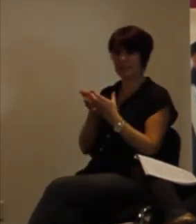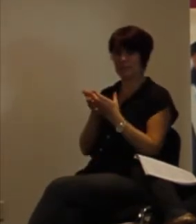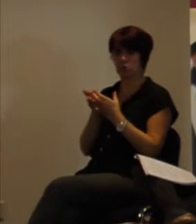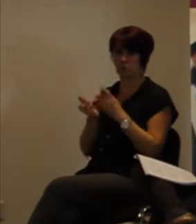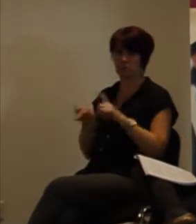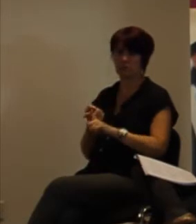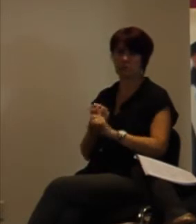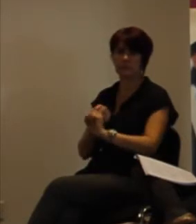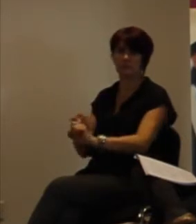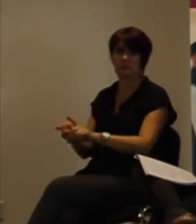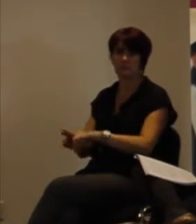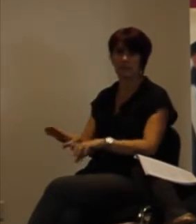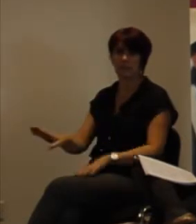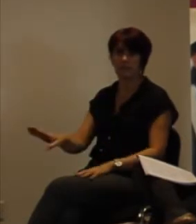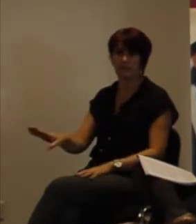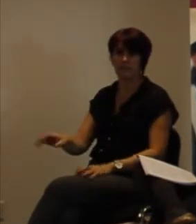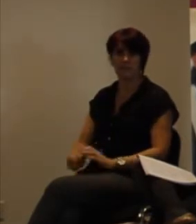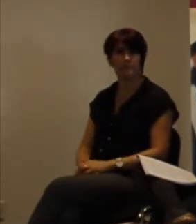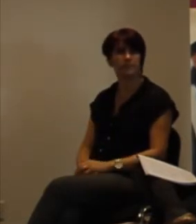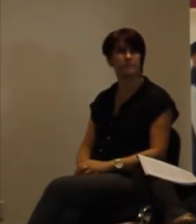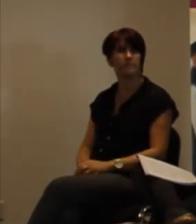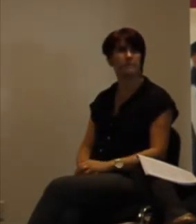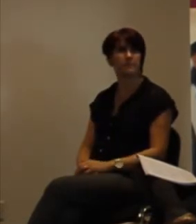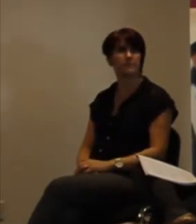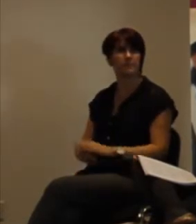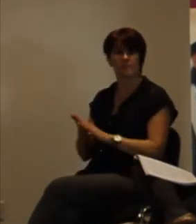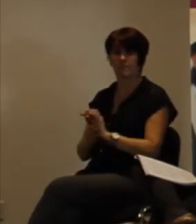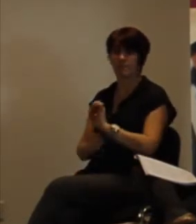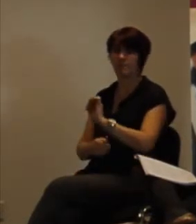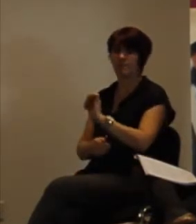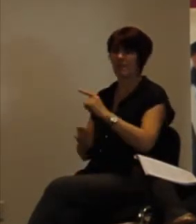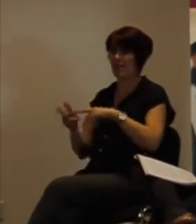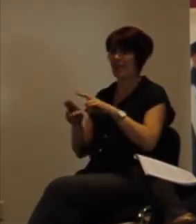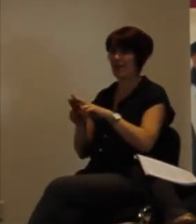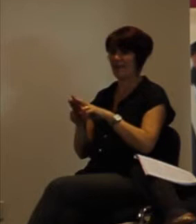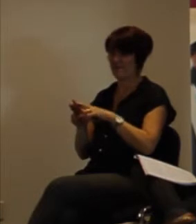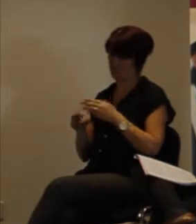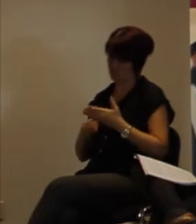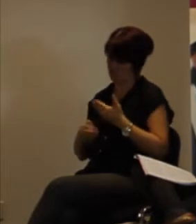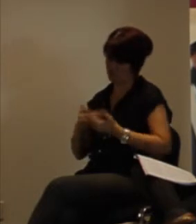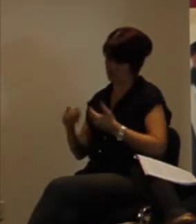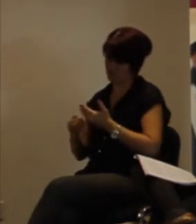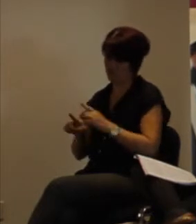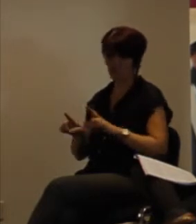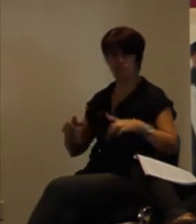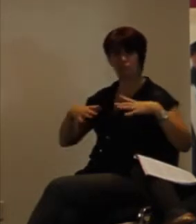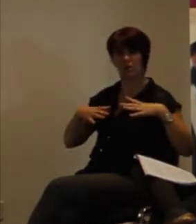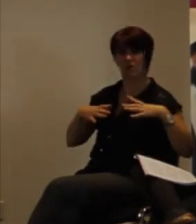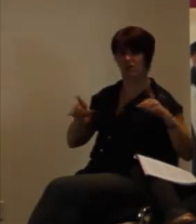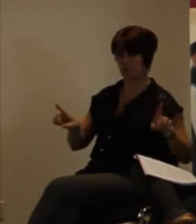maintained as them and their work. So their work, if they're going to be taking a rest break, their work must remain